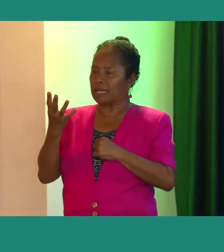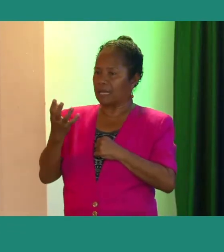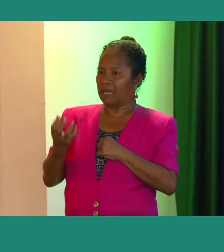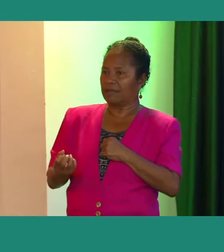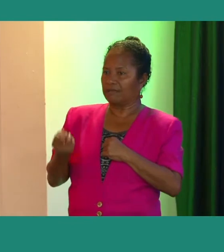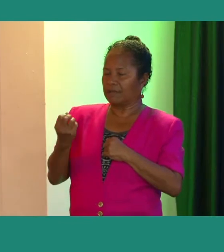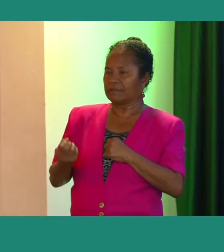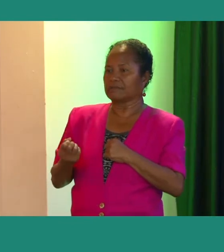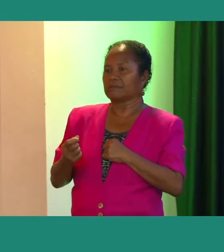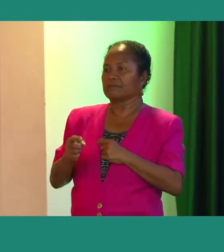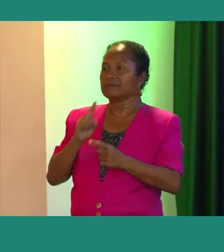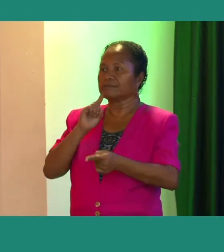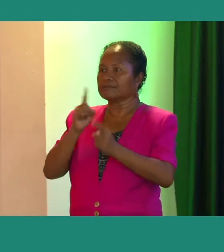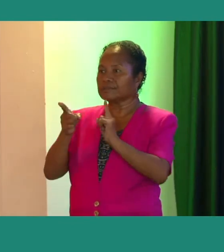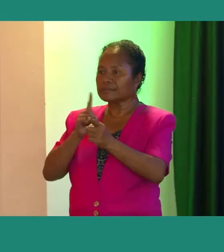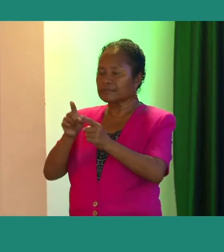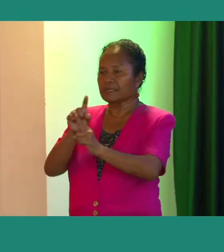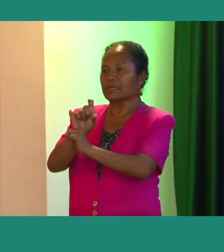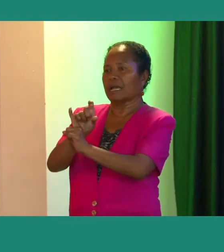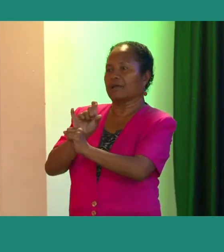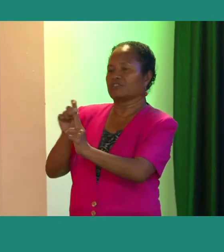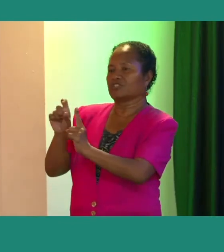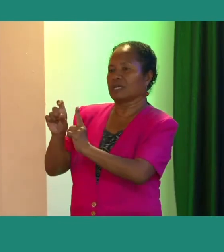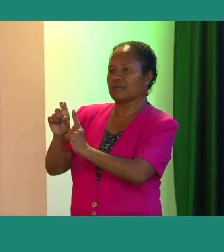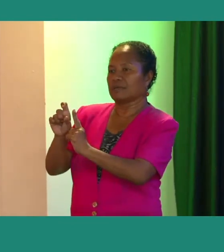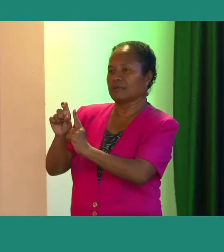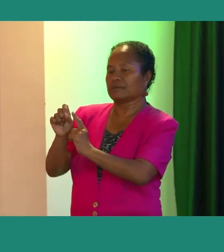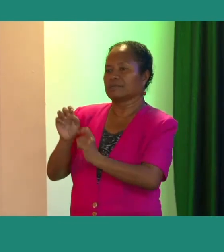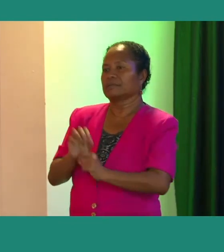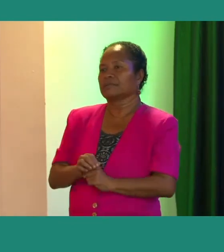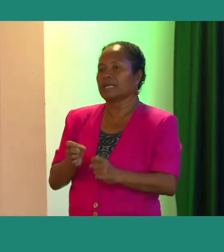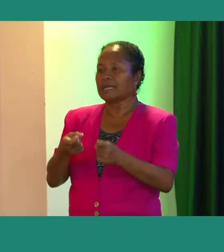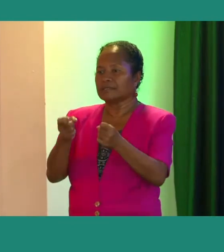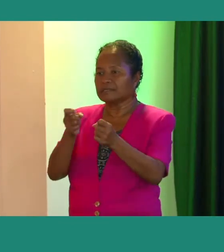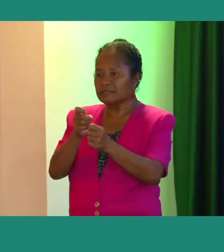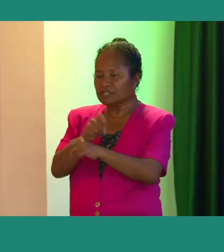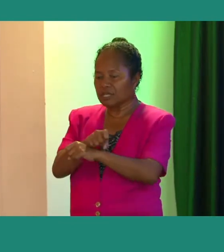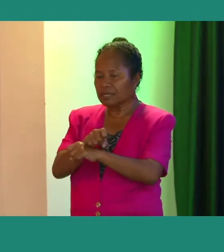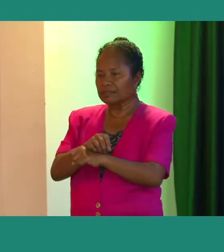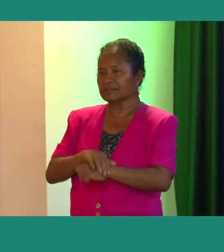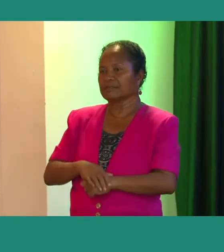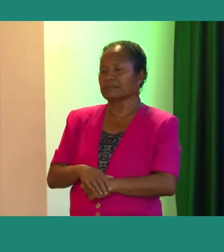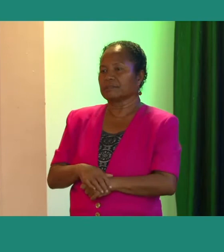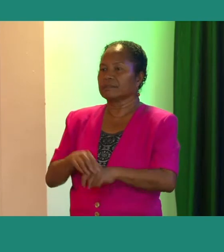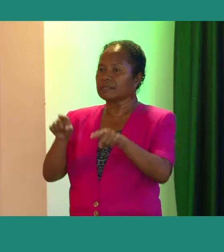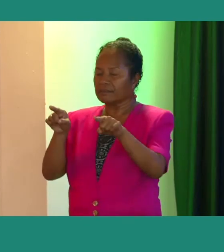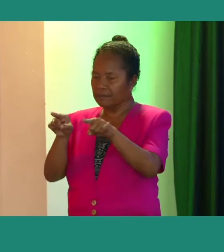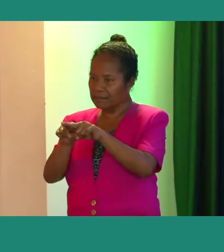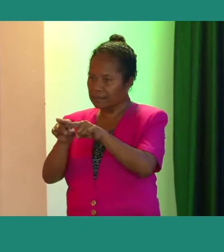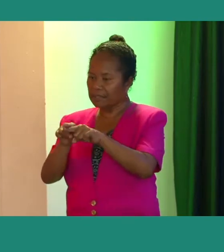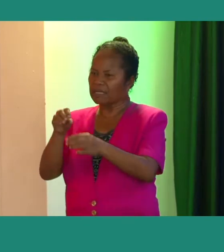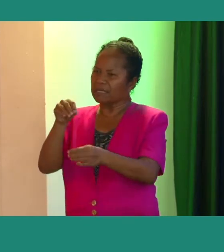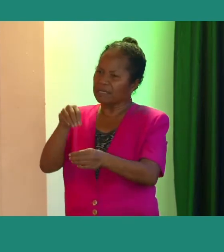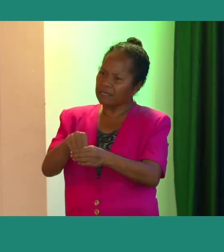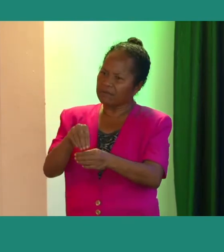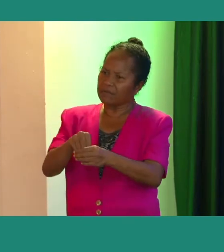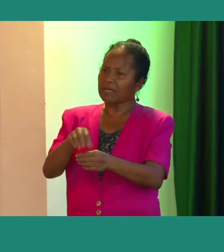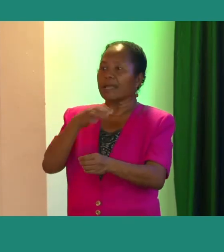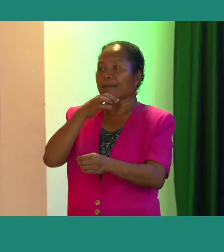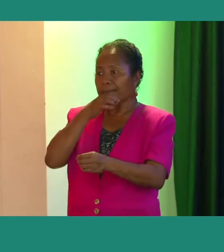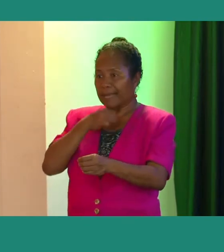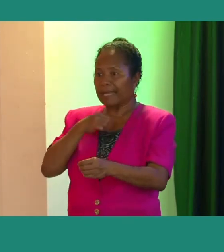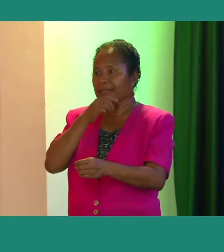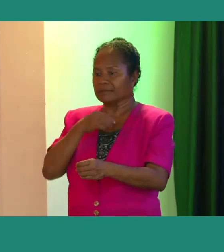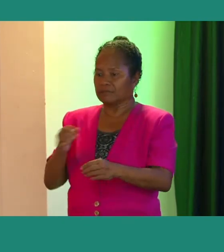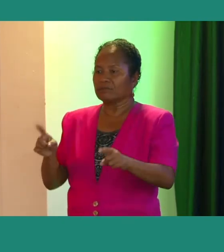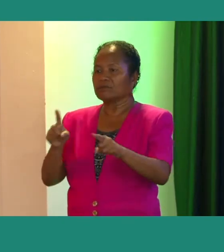those conversations around culture and cultural change as well, and involving men in those conversations